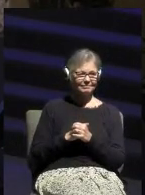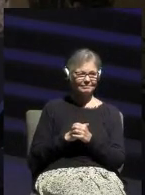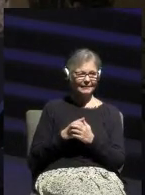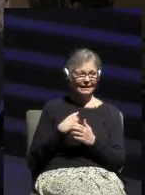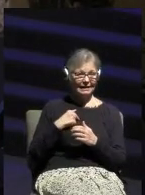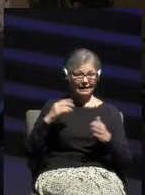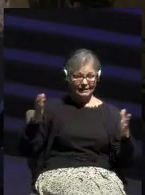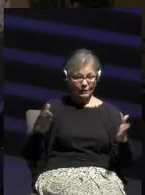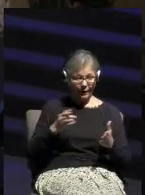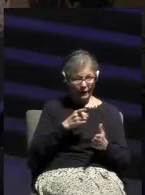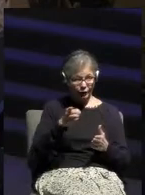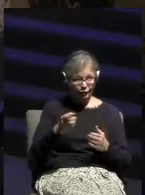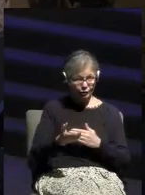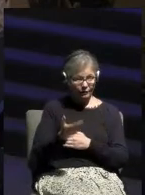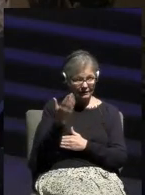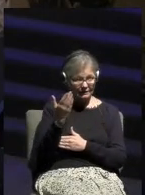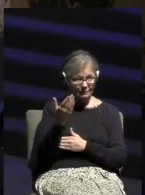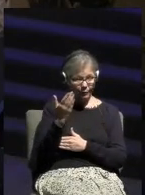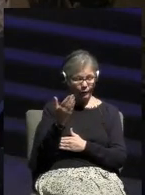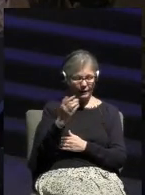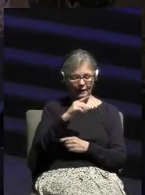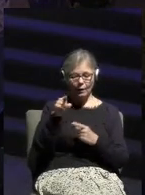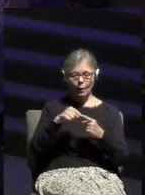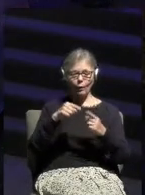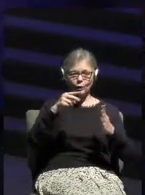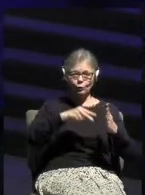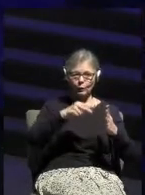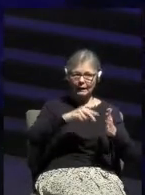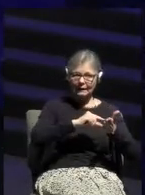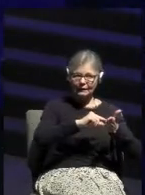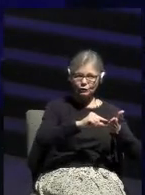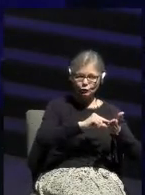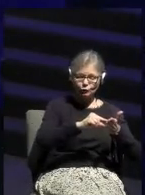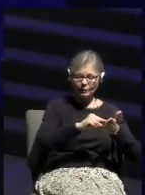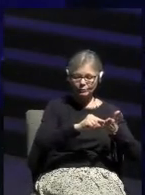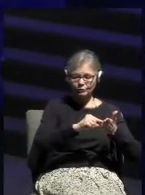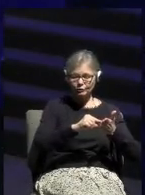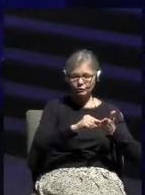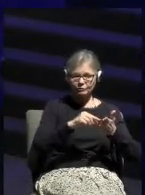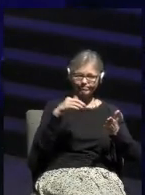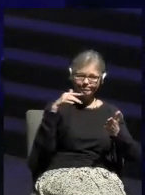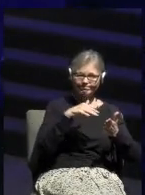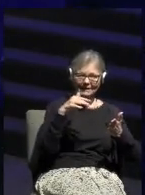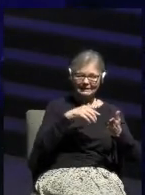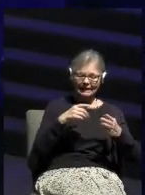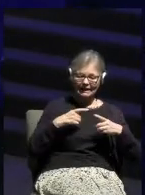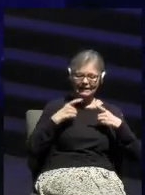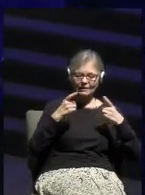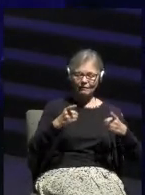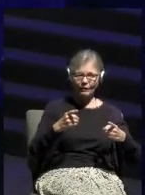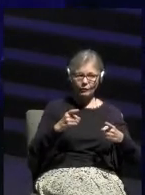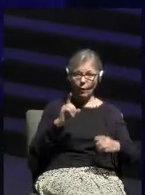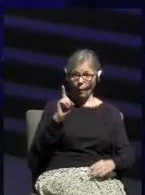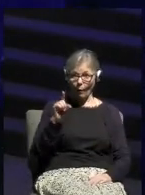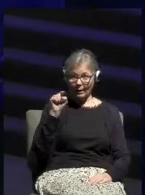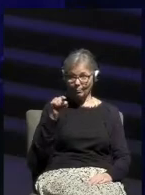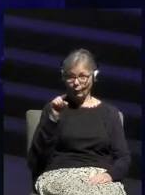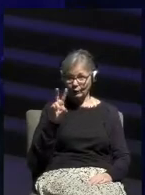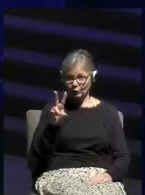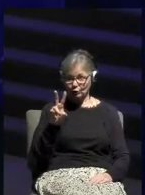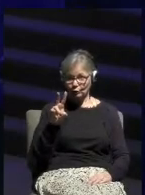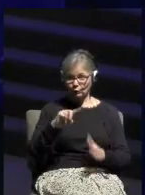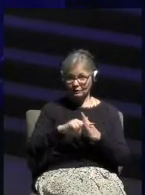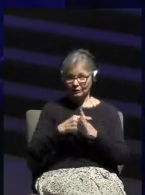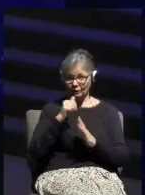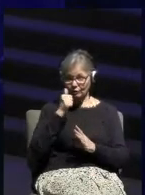encourage us this morning to, as we read the scriptures and as we are going through our devotionals, 1.2 starts tomorrow,